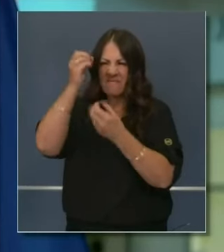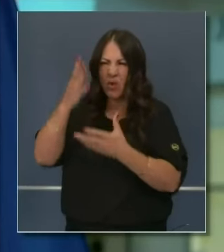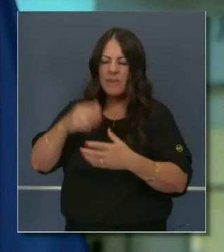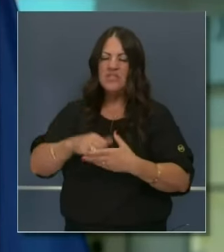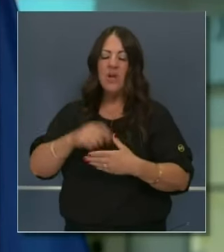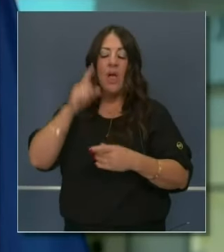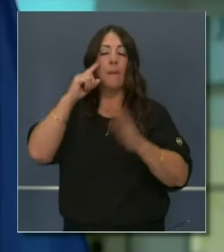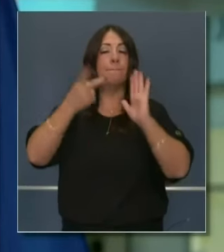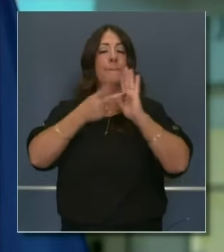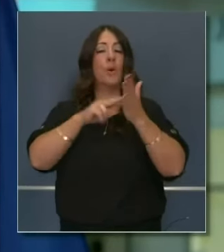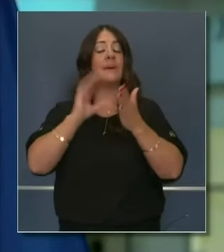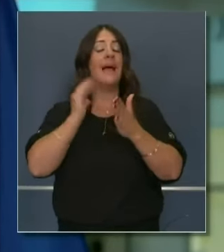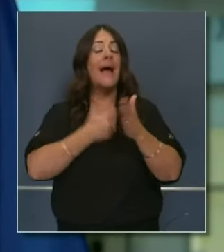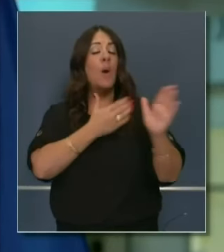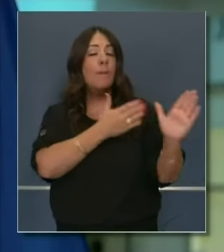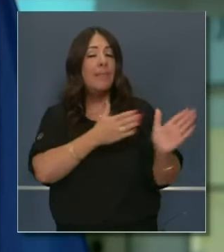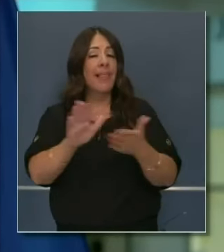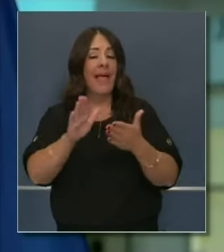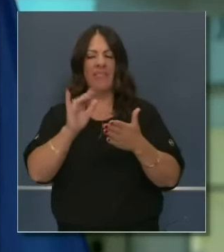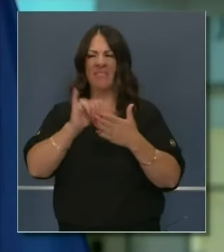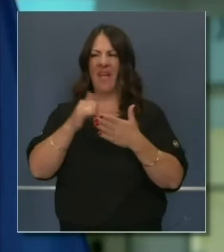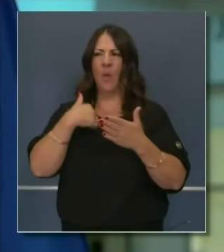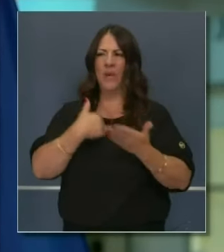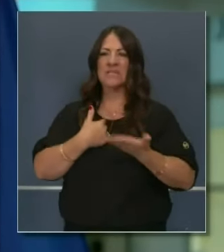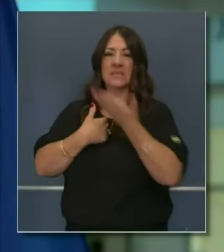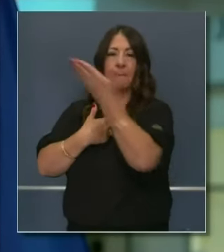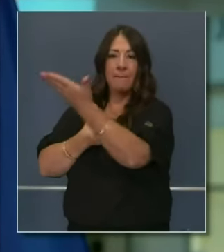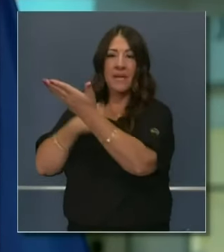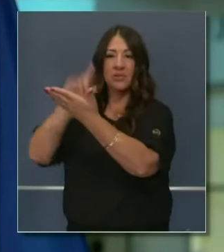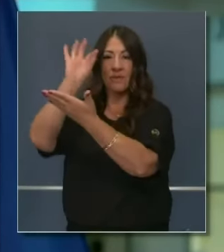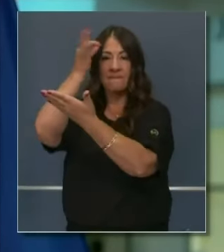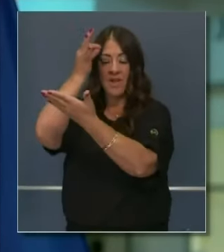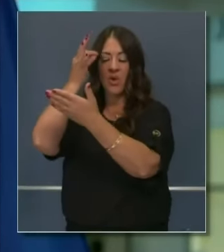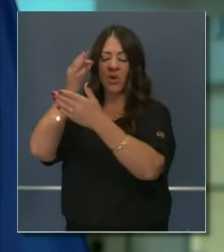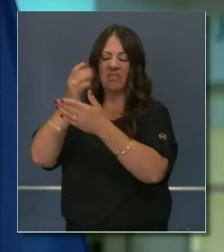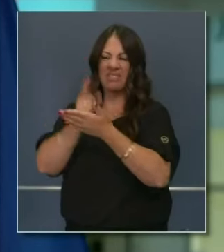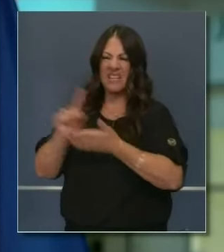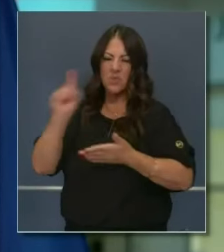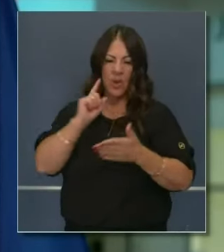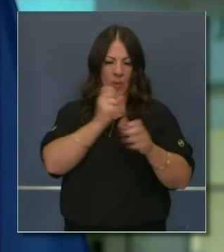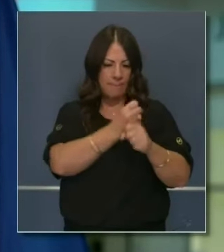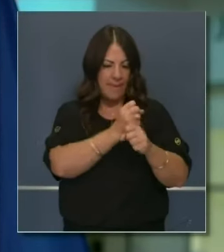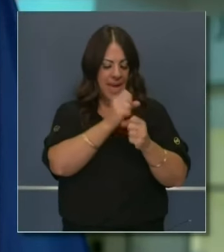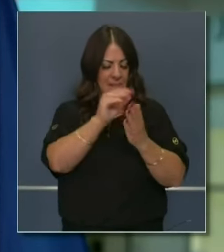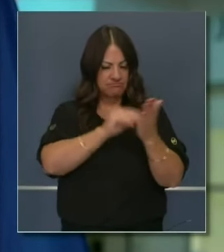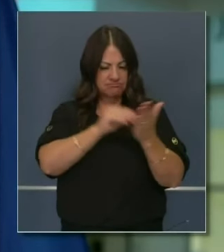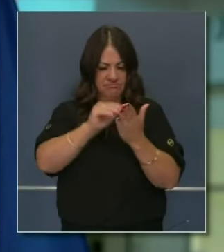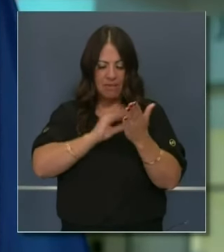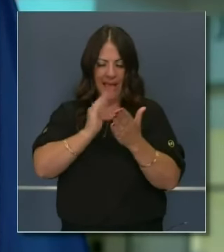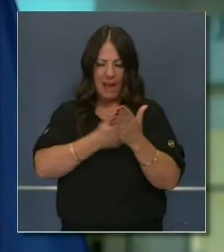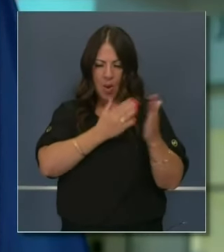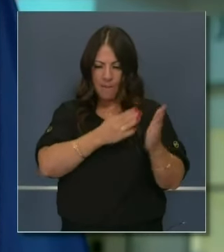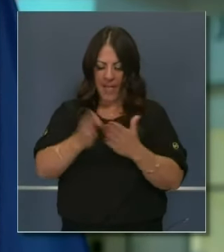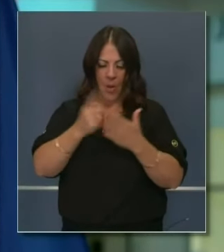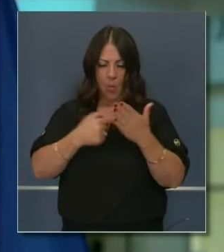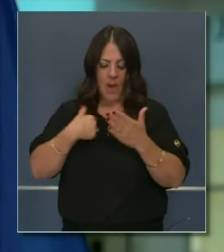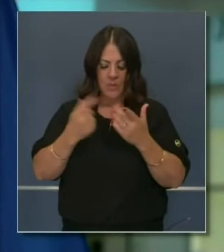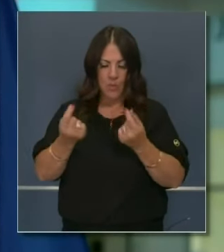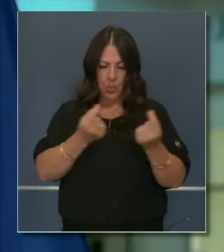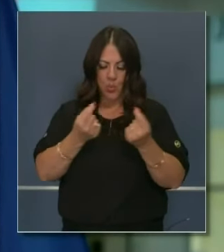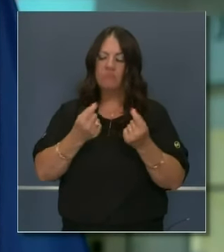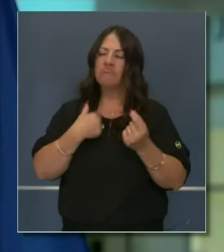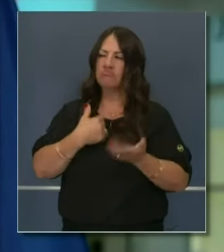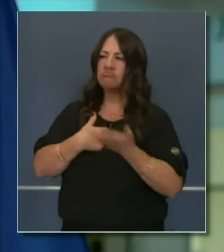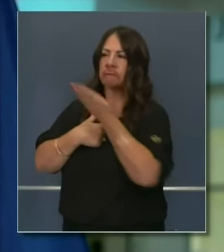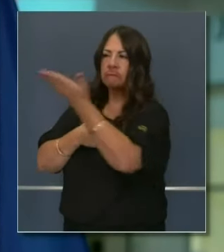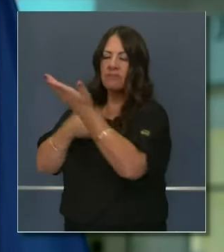our vaccine plan, the one that we submitted last week to the federal government, the one we've been working more closely in terms of the micro-planning